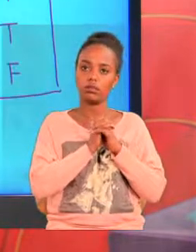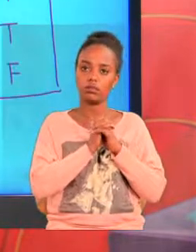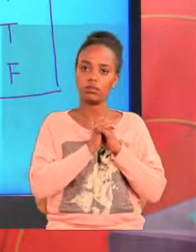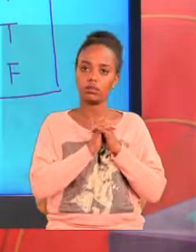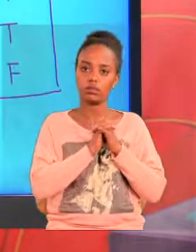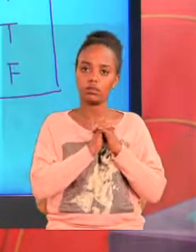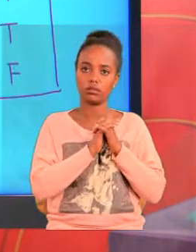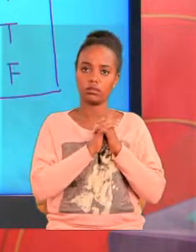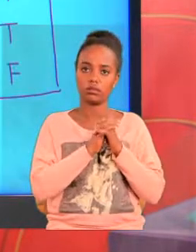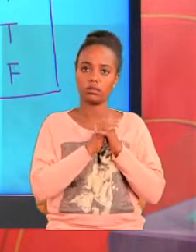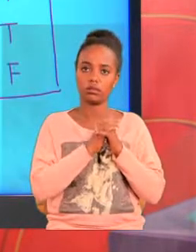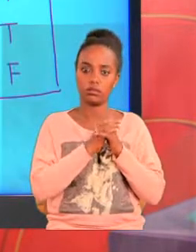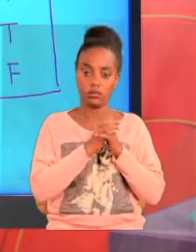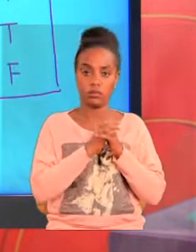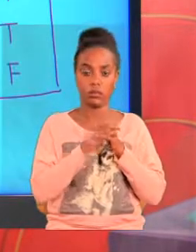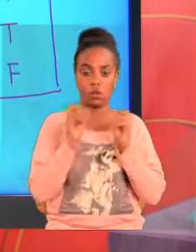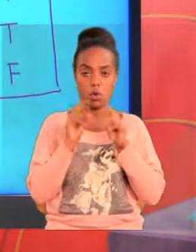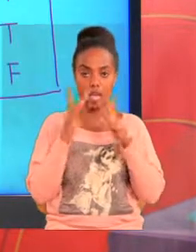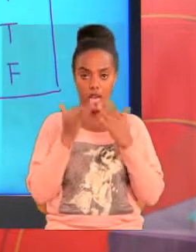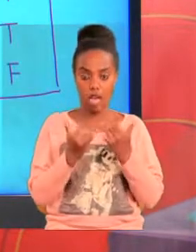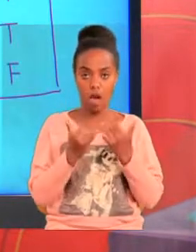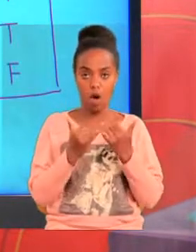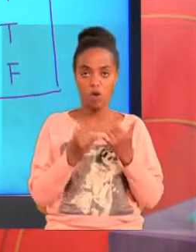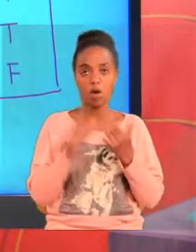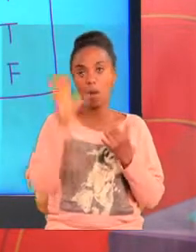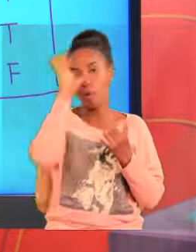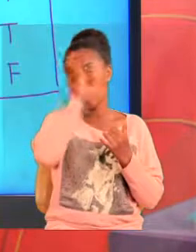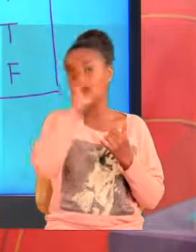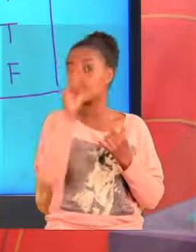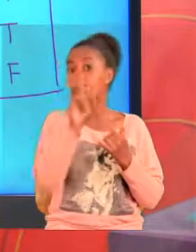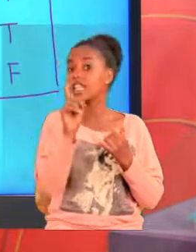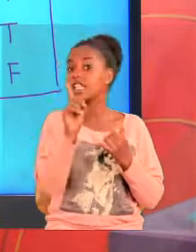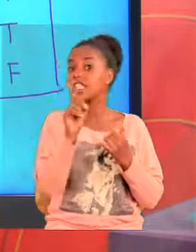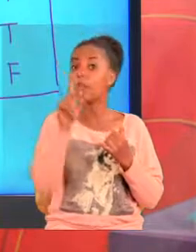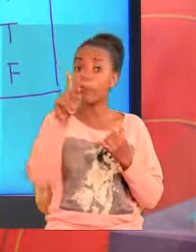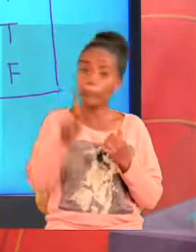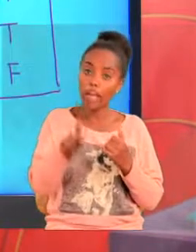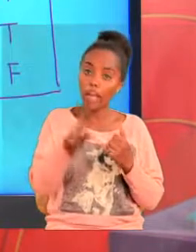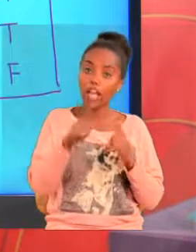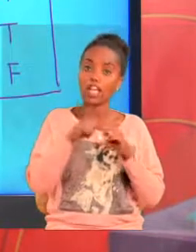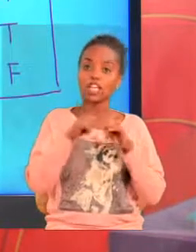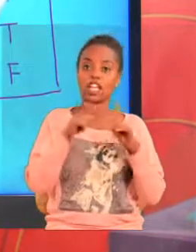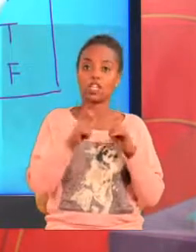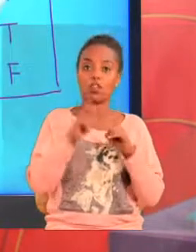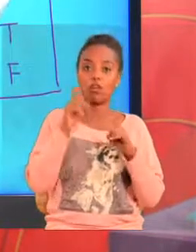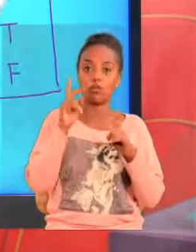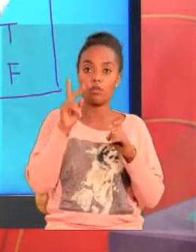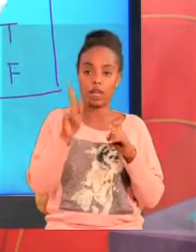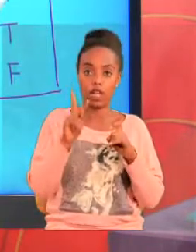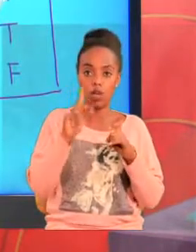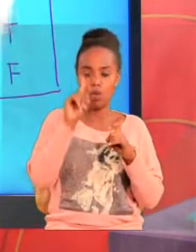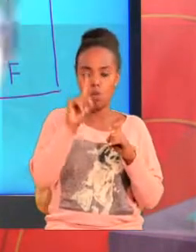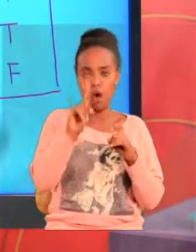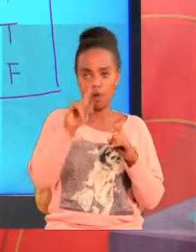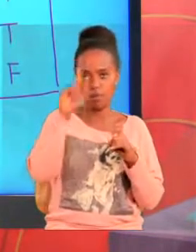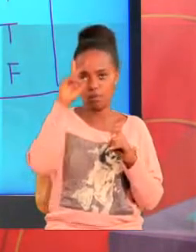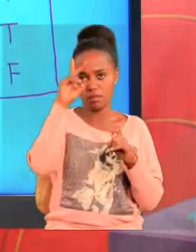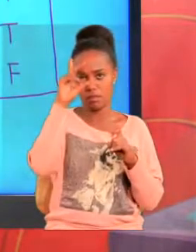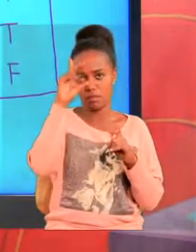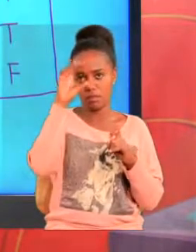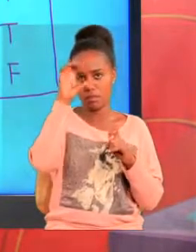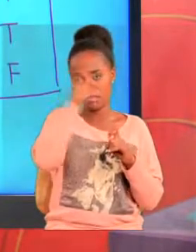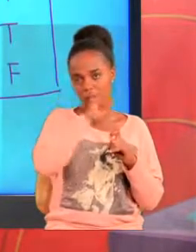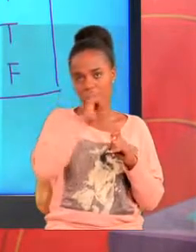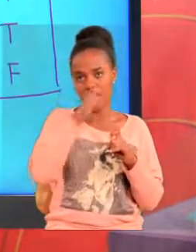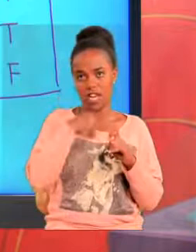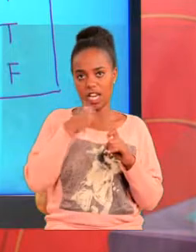Okay. Now, what are our premises? Negation of P implies Q. We have one premise here. And